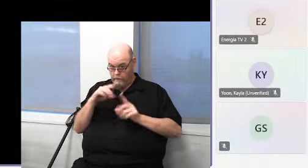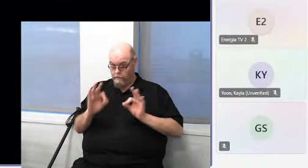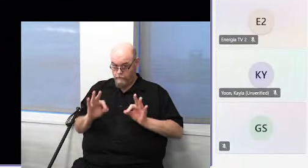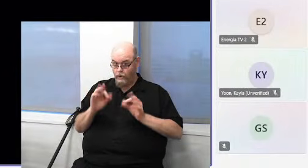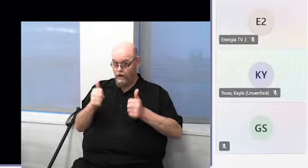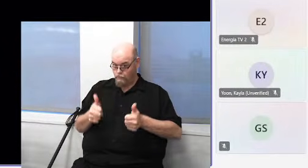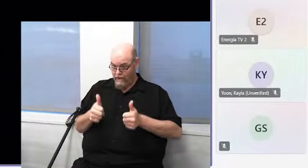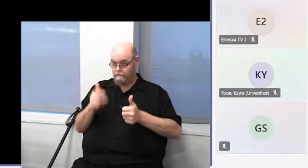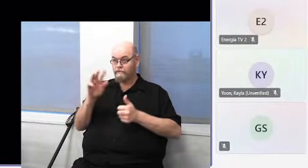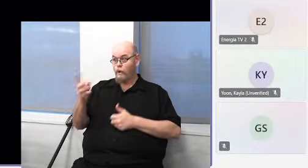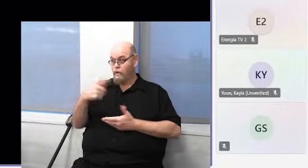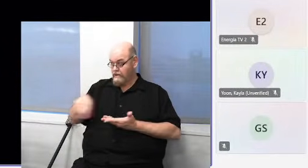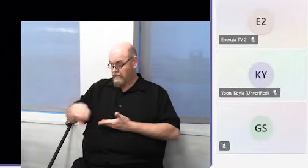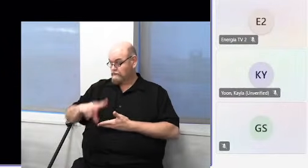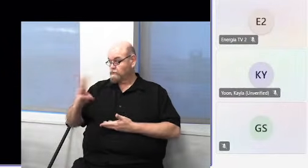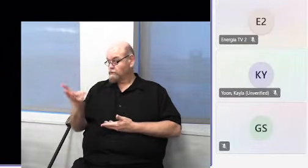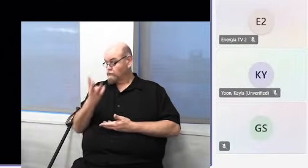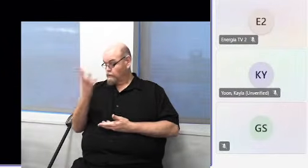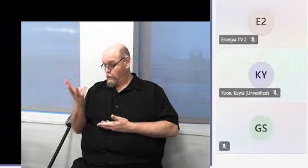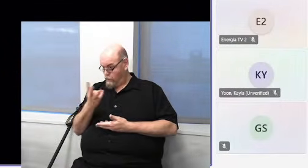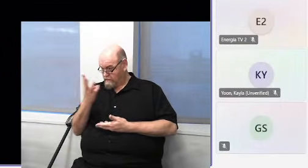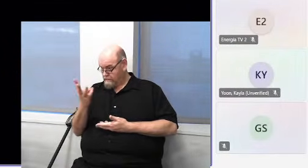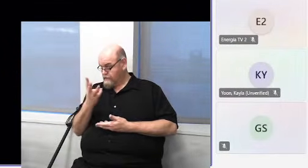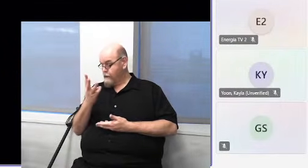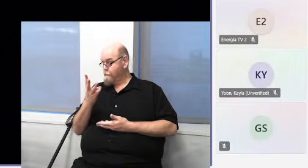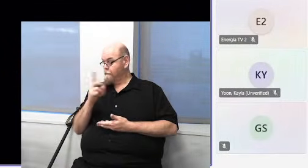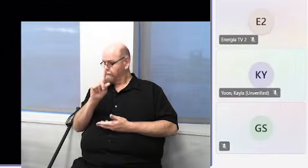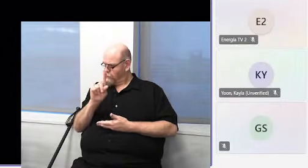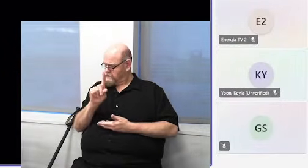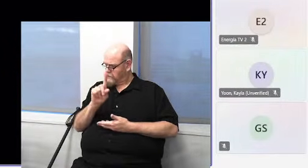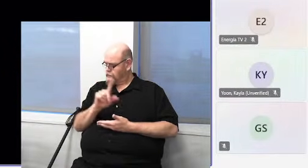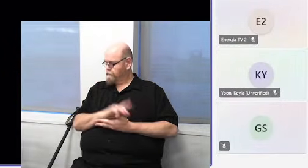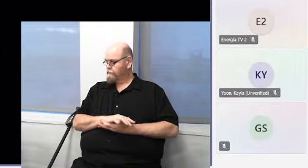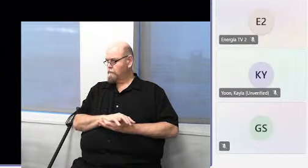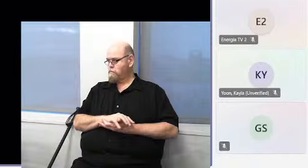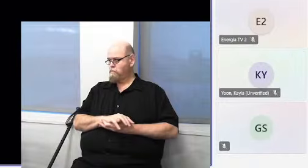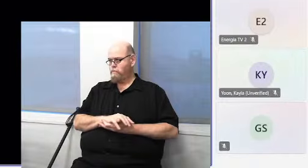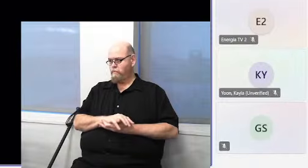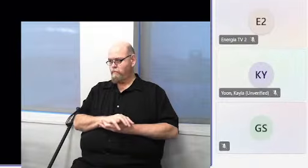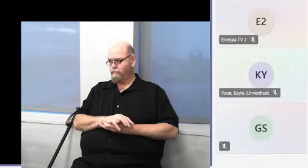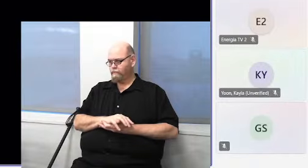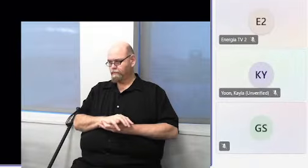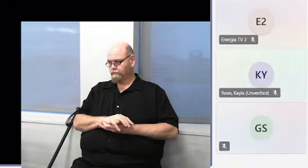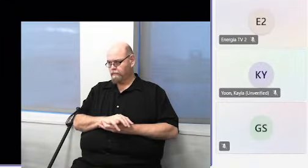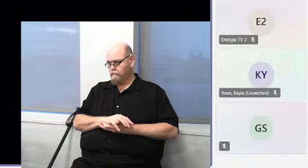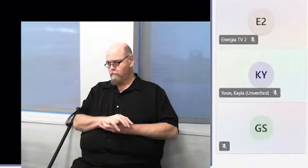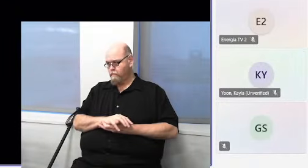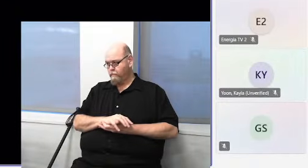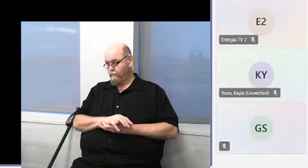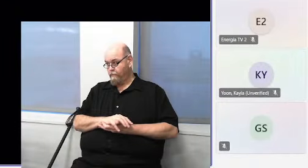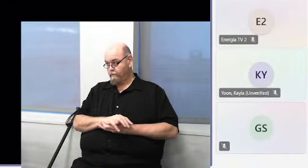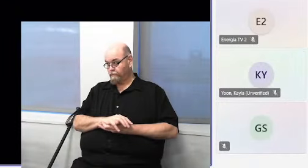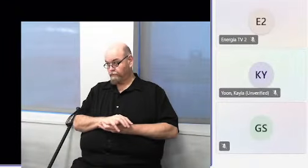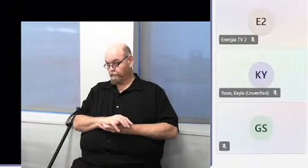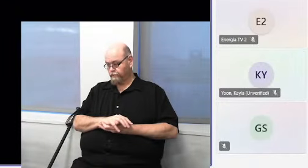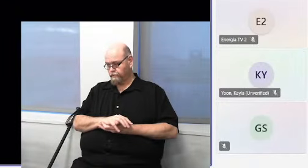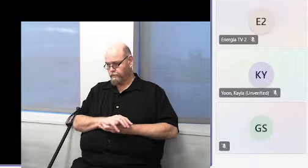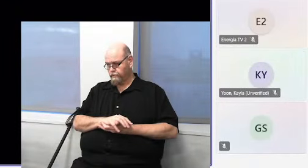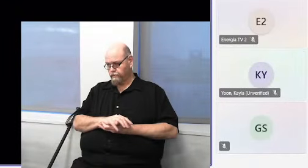minds. Okay, next Wednesday, folks, will be okay? 1 second, please. Luma, do you need a